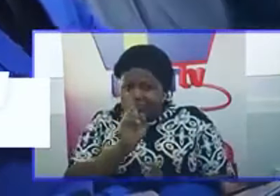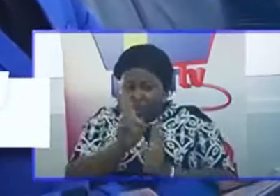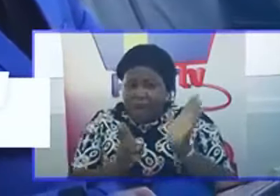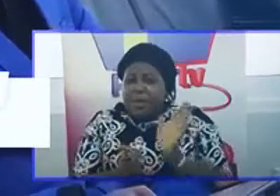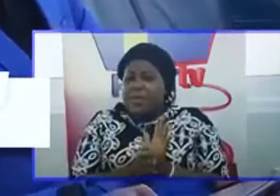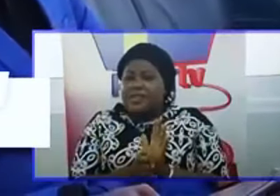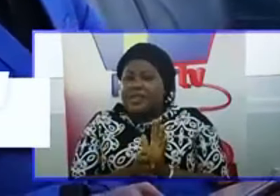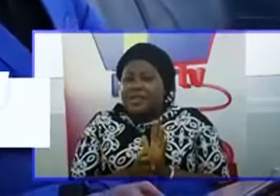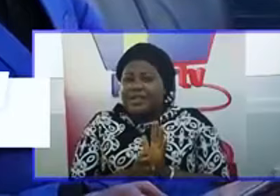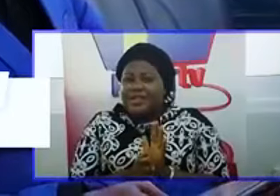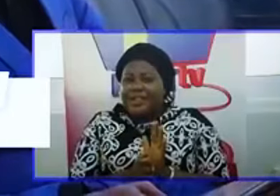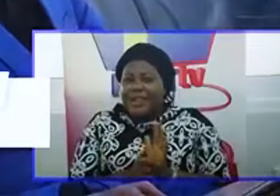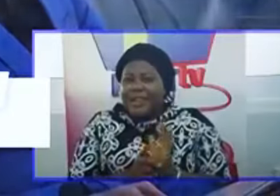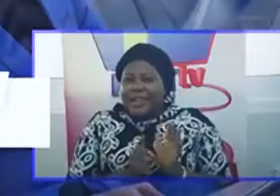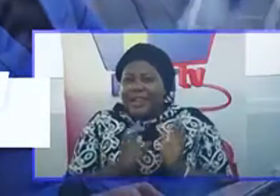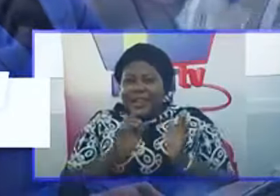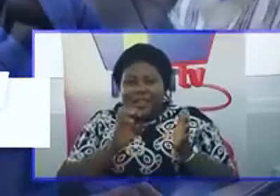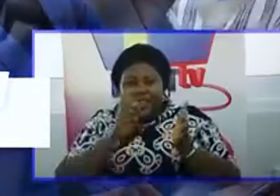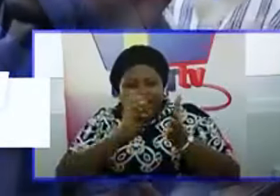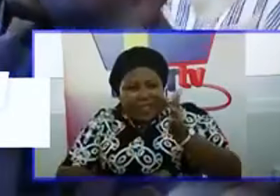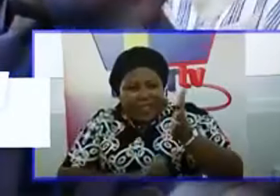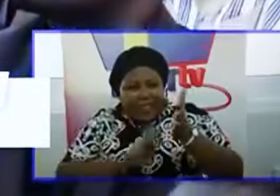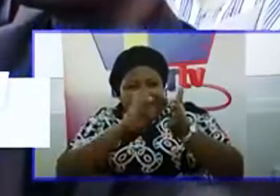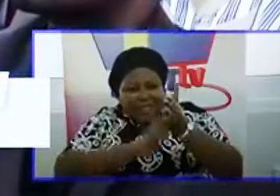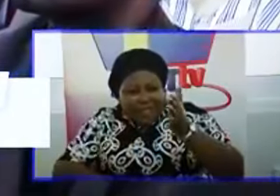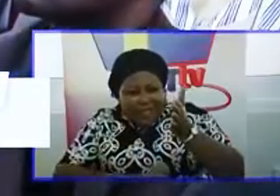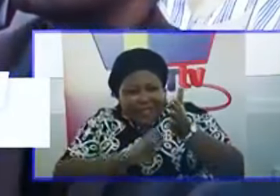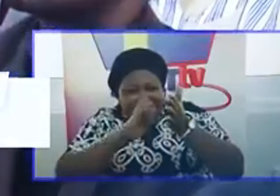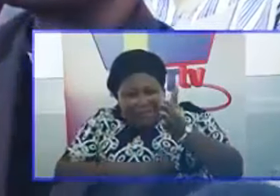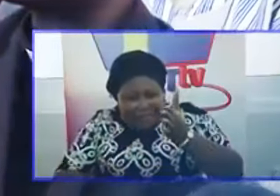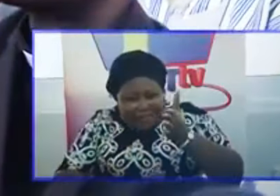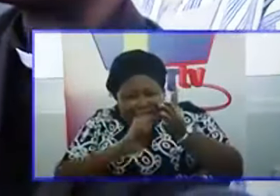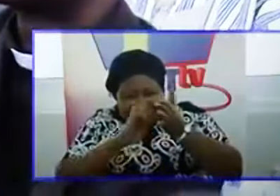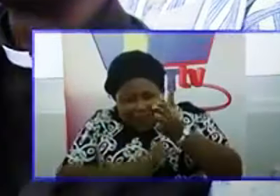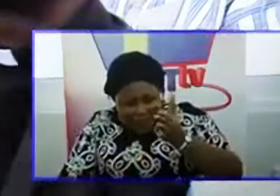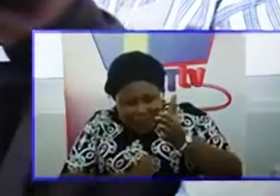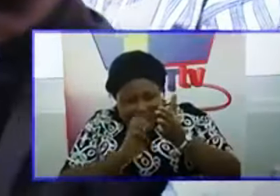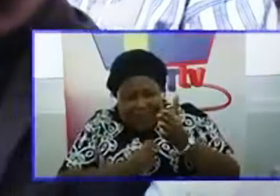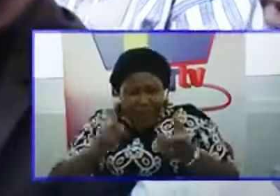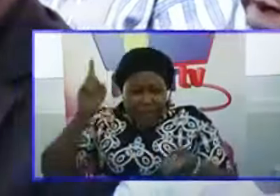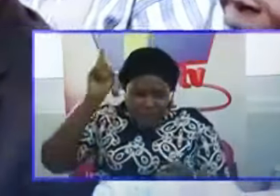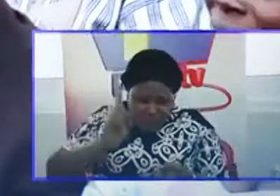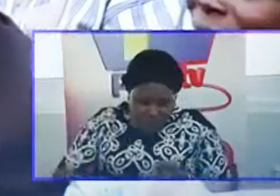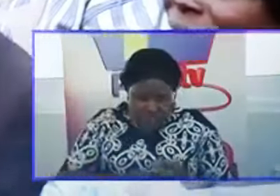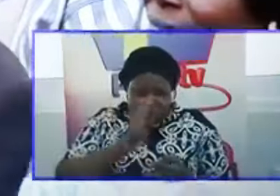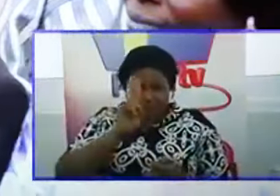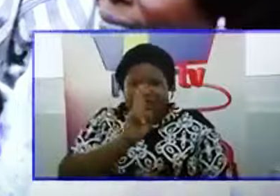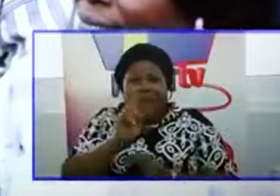is now diminishing. Then he said, please stop work, pens down.